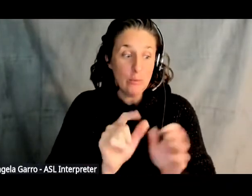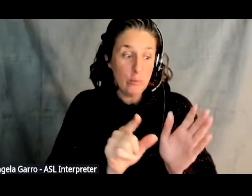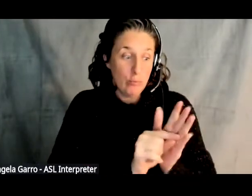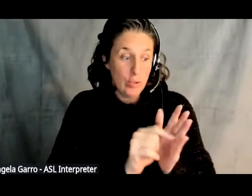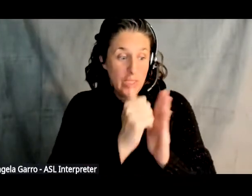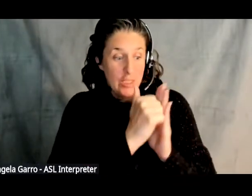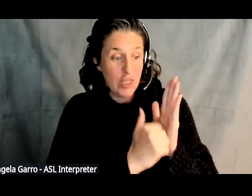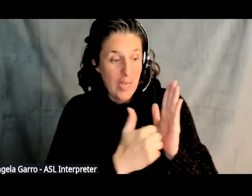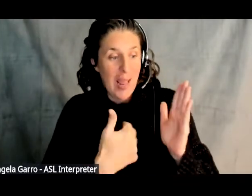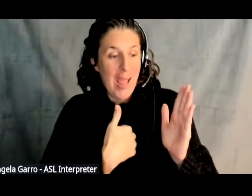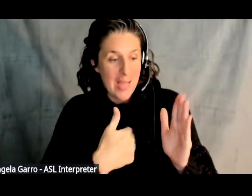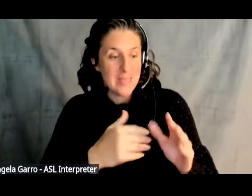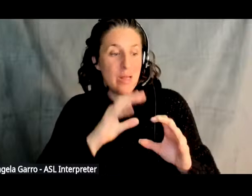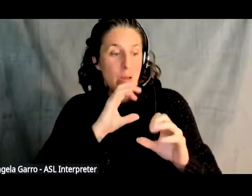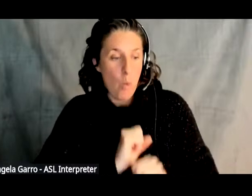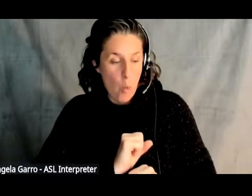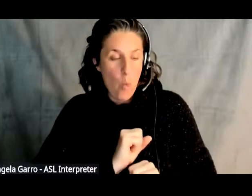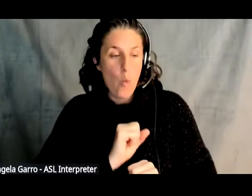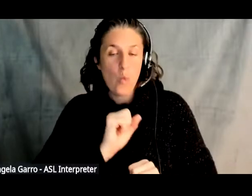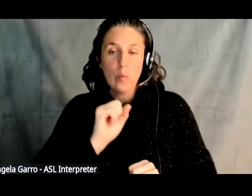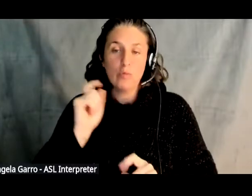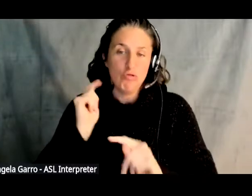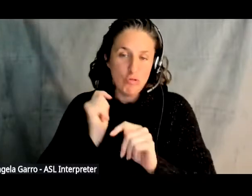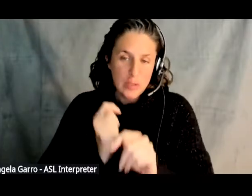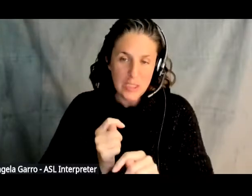old traditional thing. So